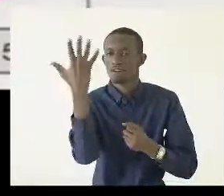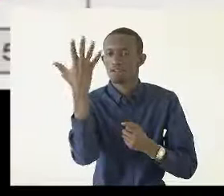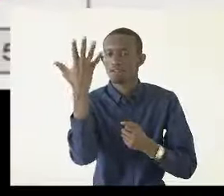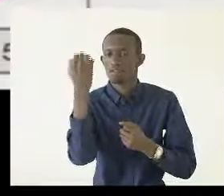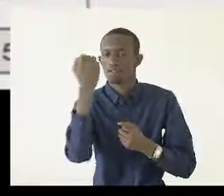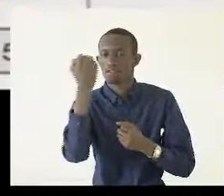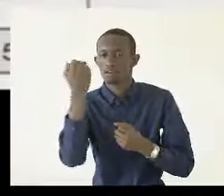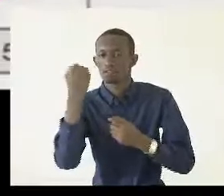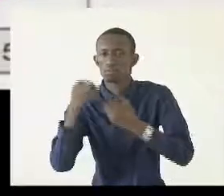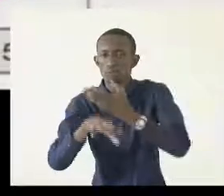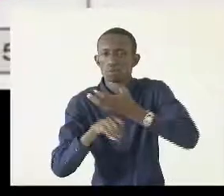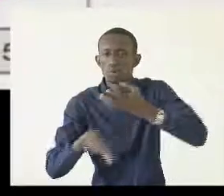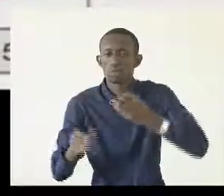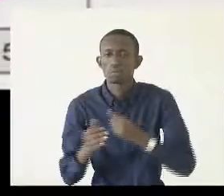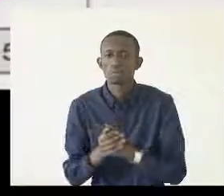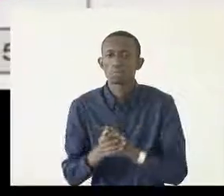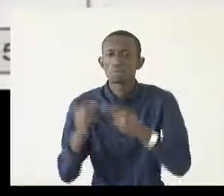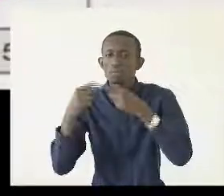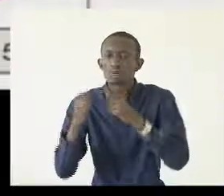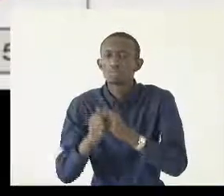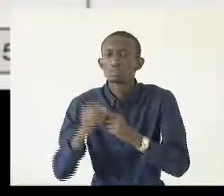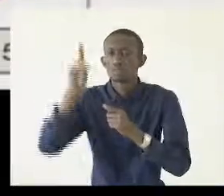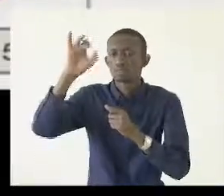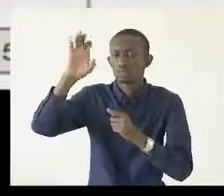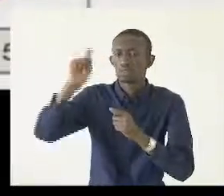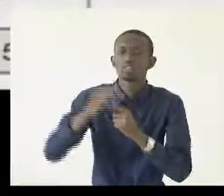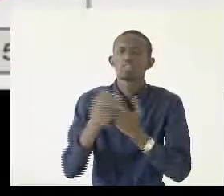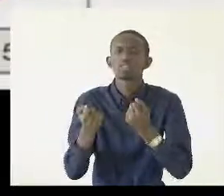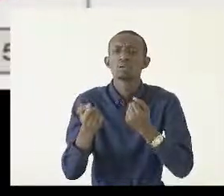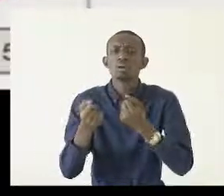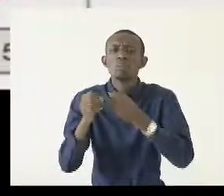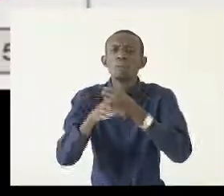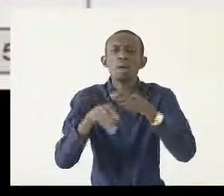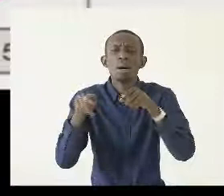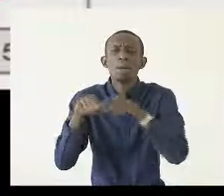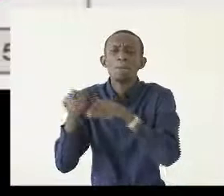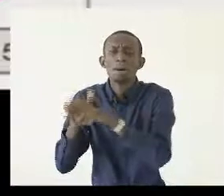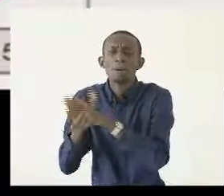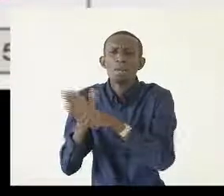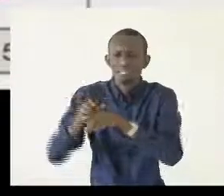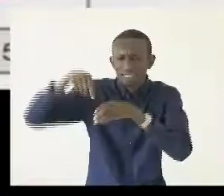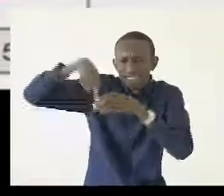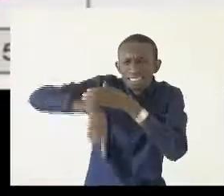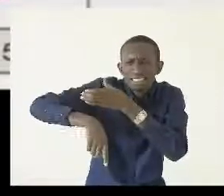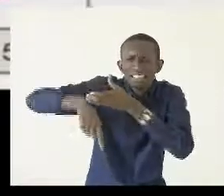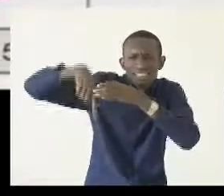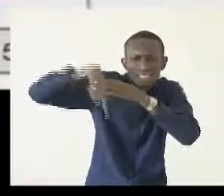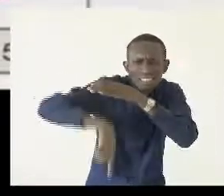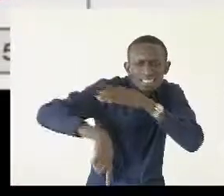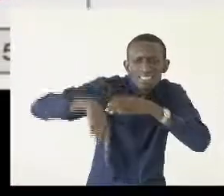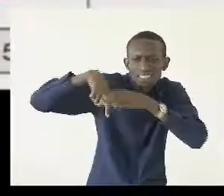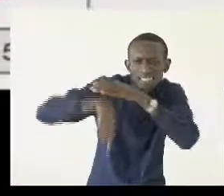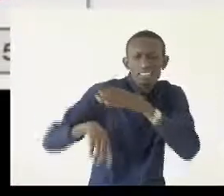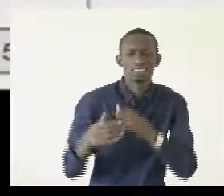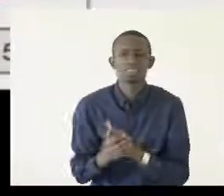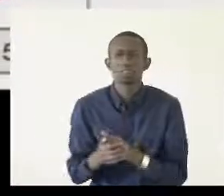have tap roots. When we talk about tap root, we mean the roots which penetrate and go deep into the soil,